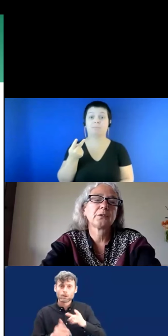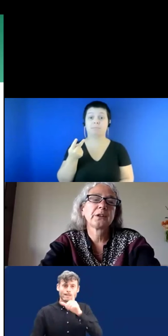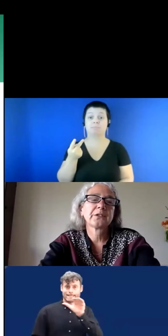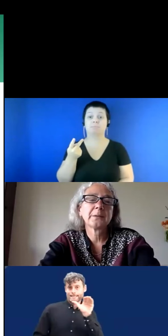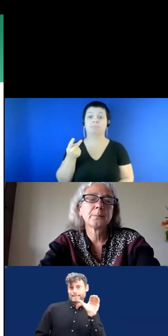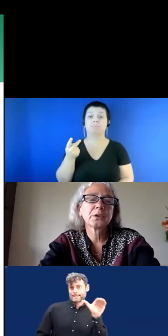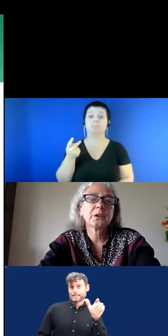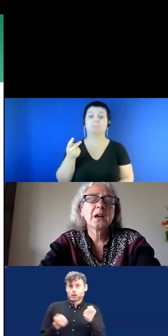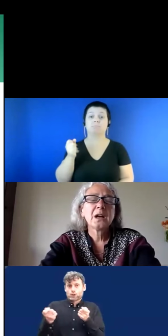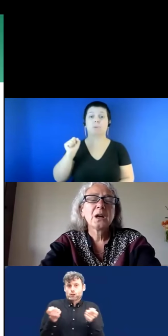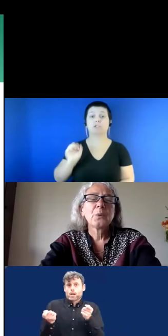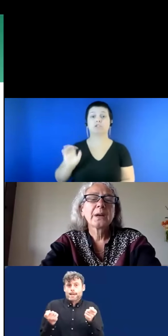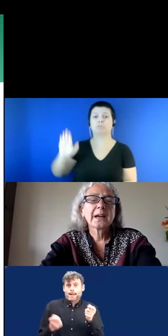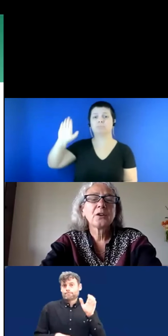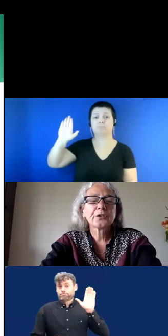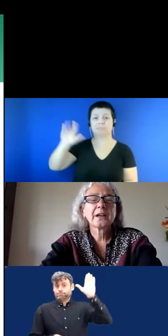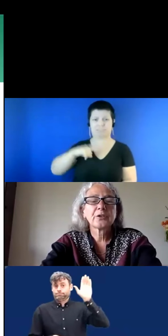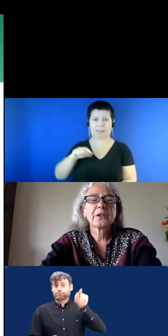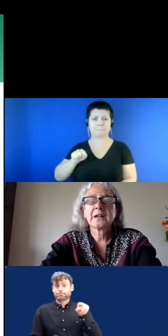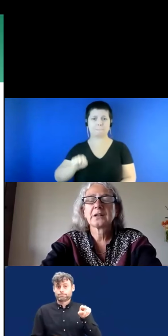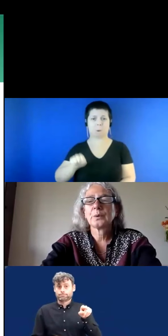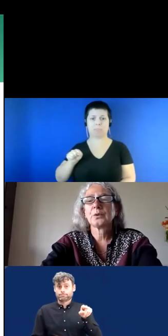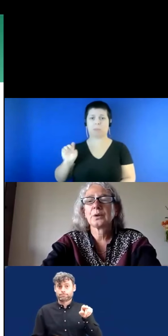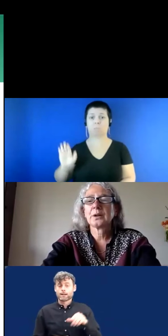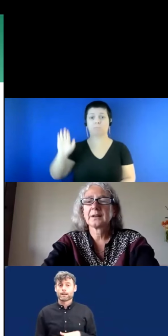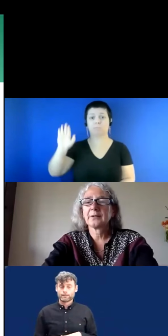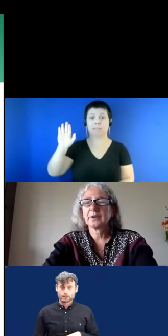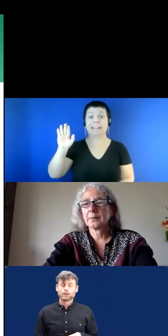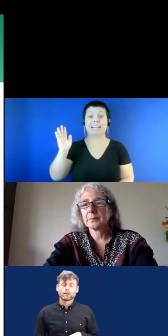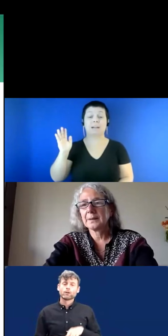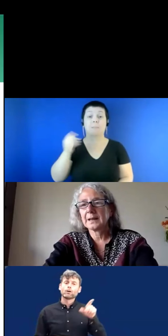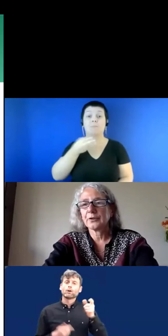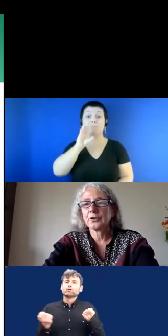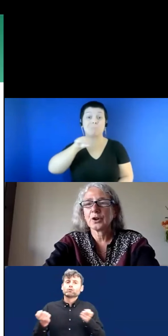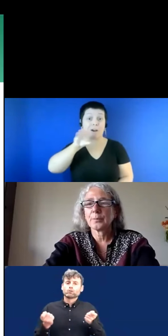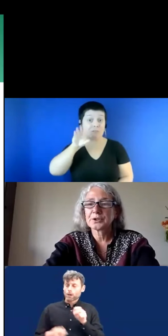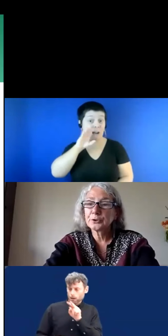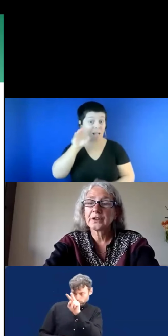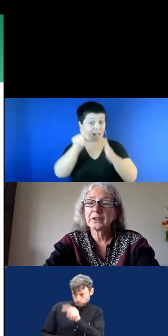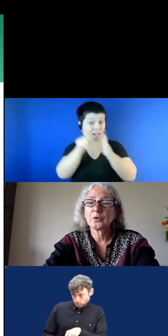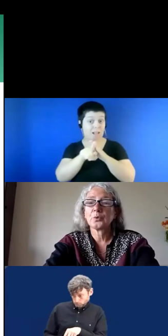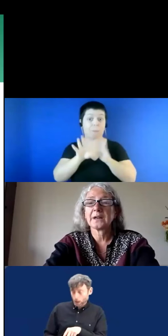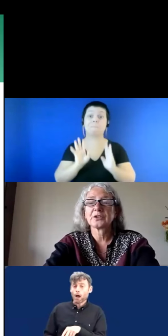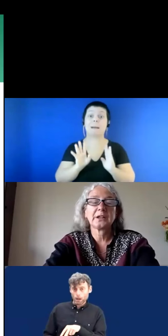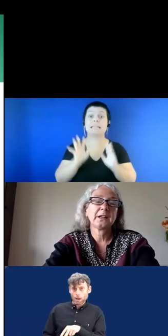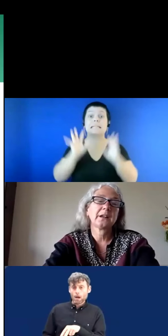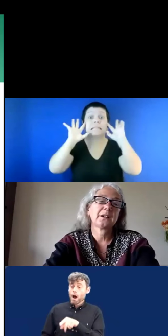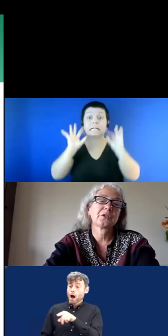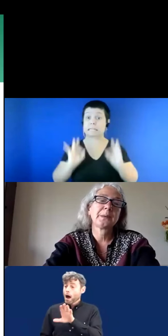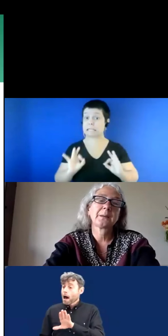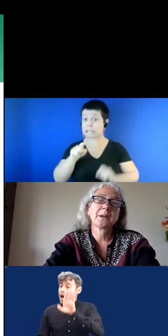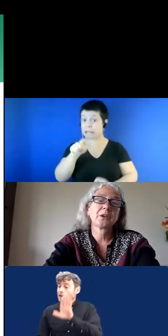the raised hand button. We cannot guarantee that you will be given the opportunity to